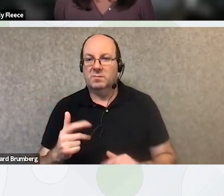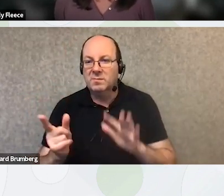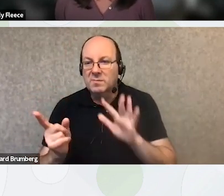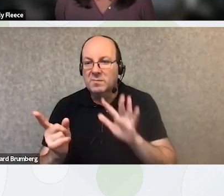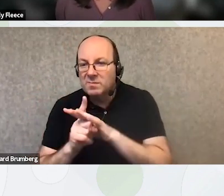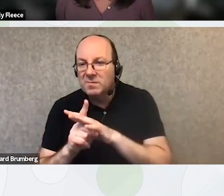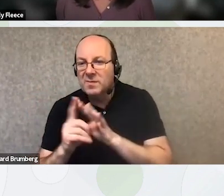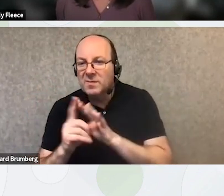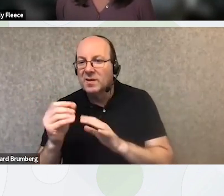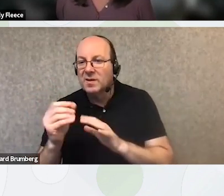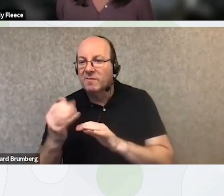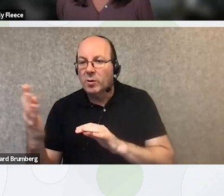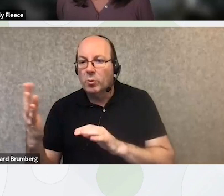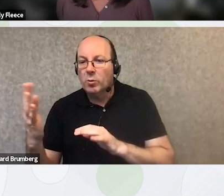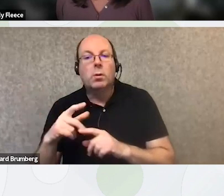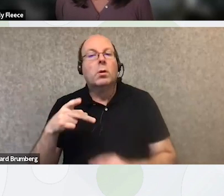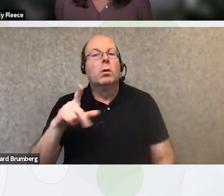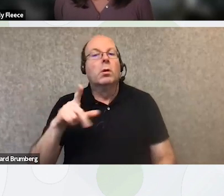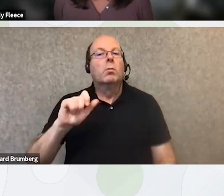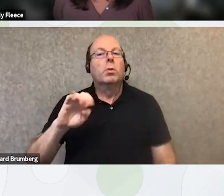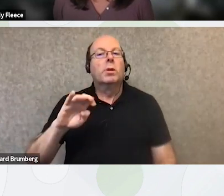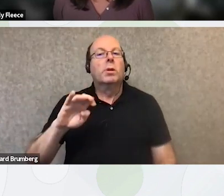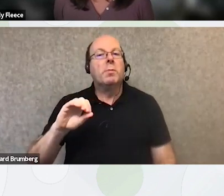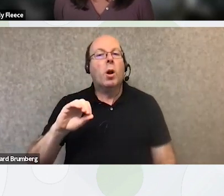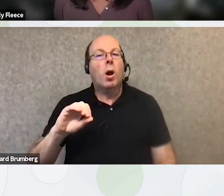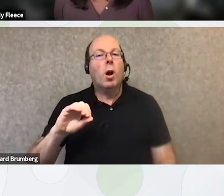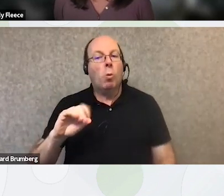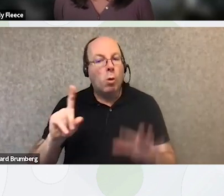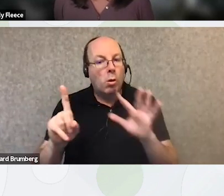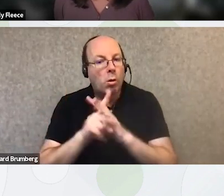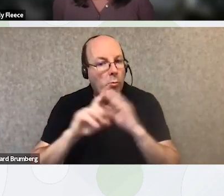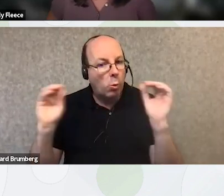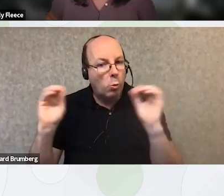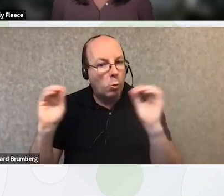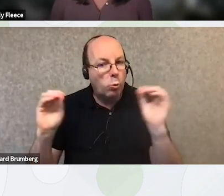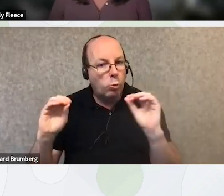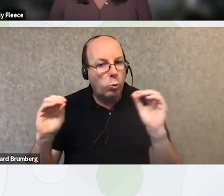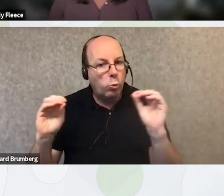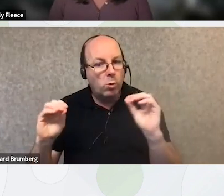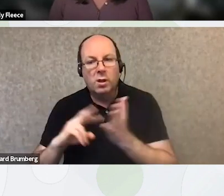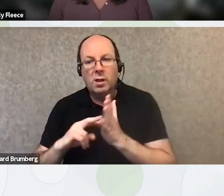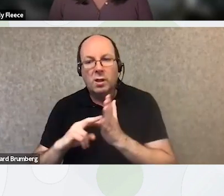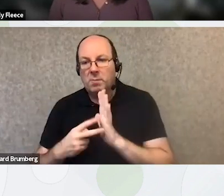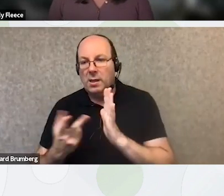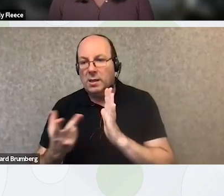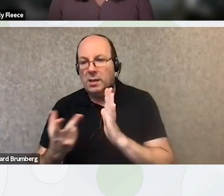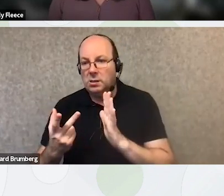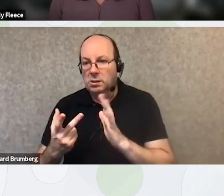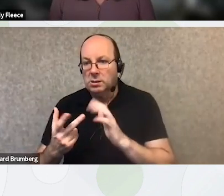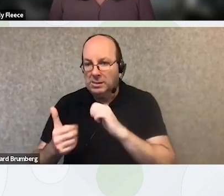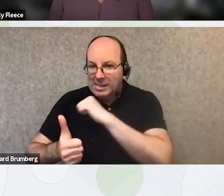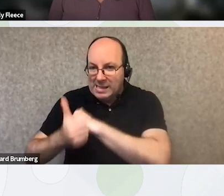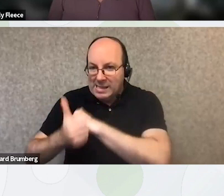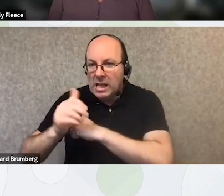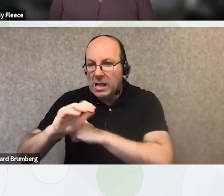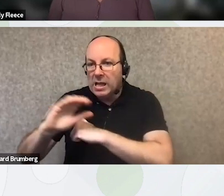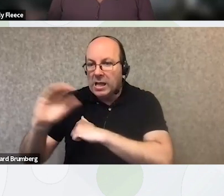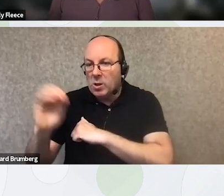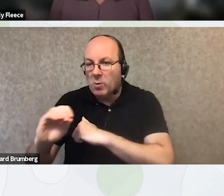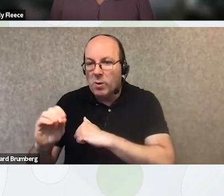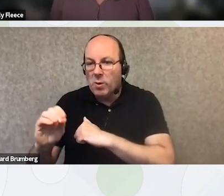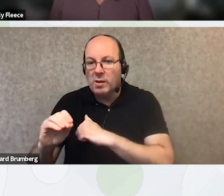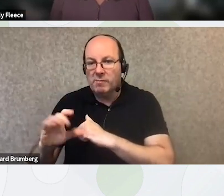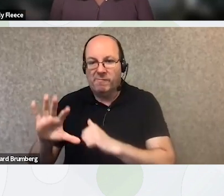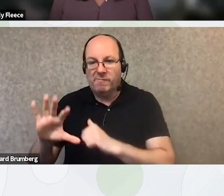in the placebo-controlled comparator arm, no relative risk was able to be calculated. These trials